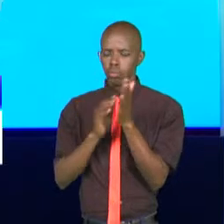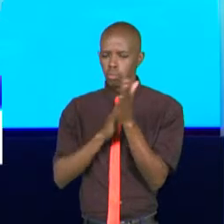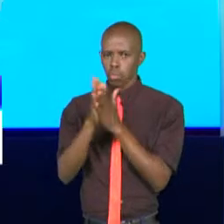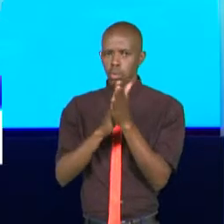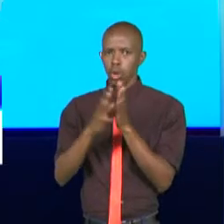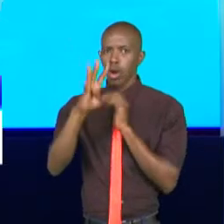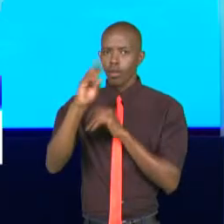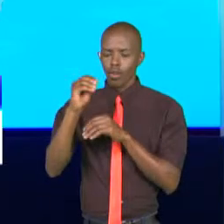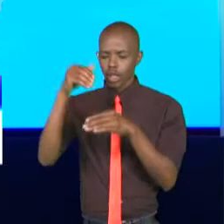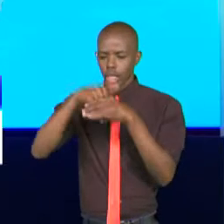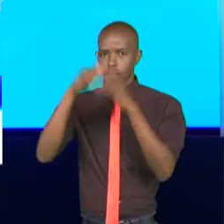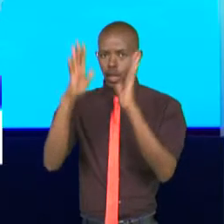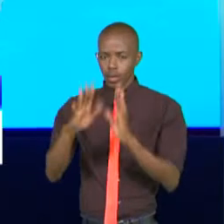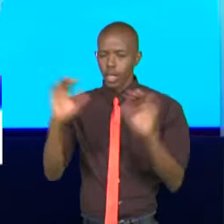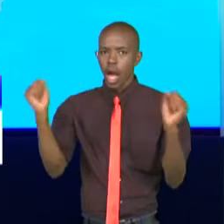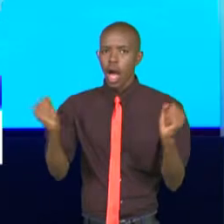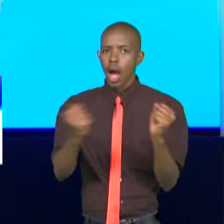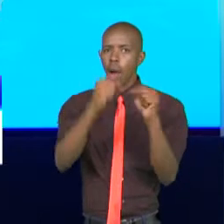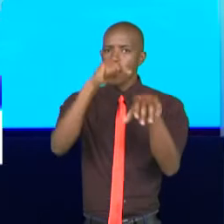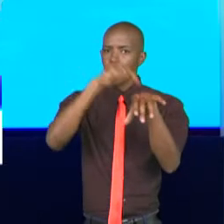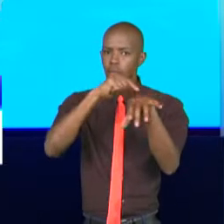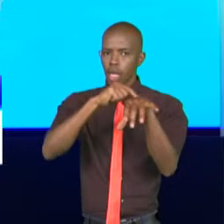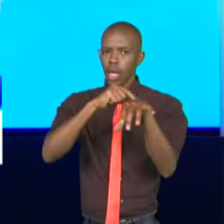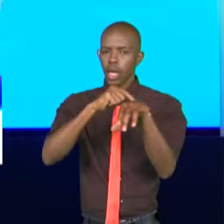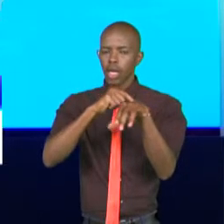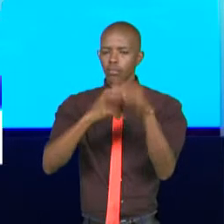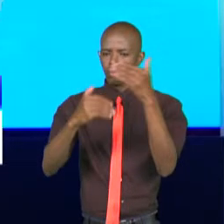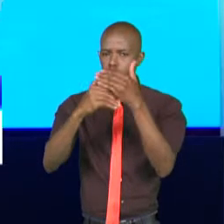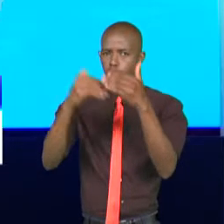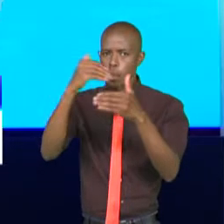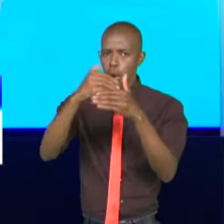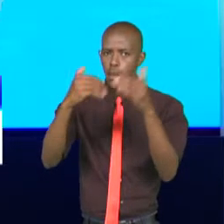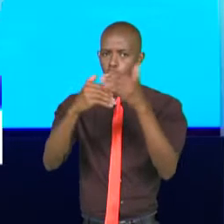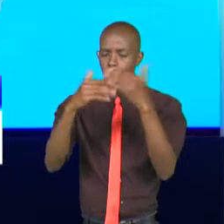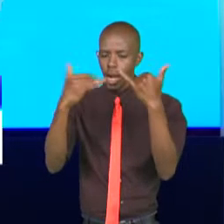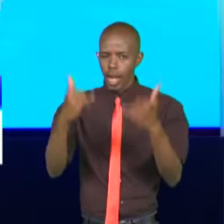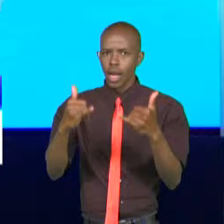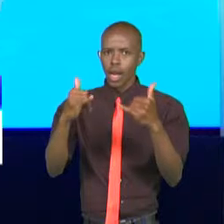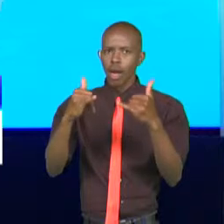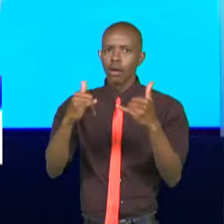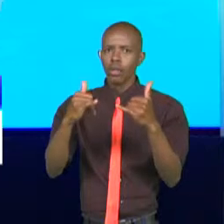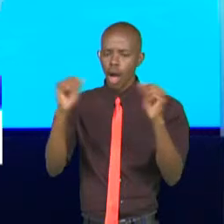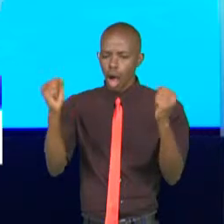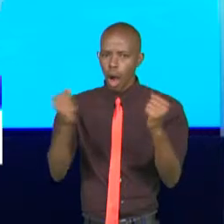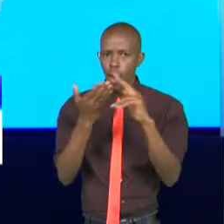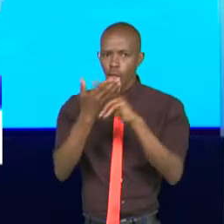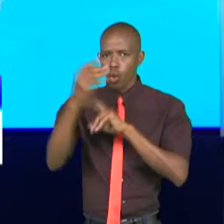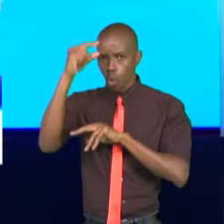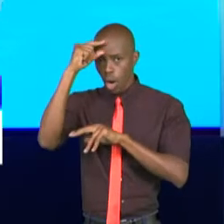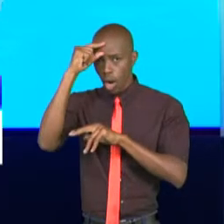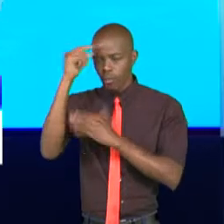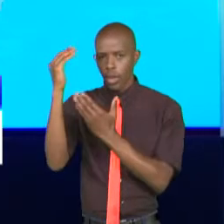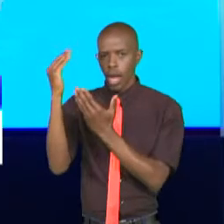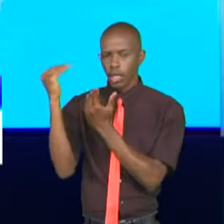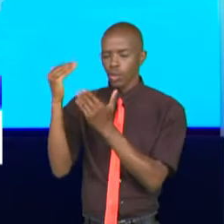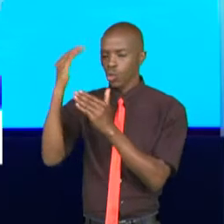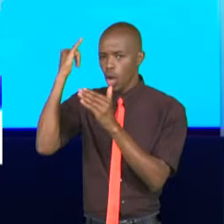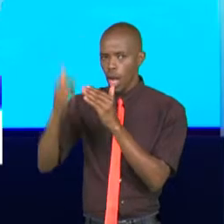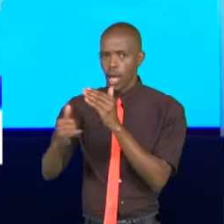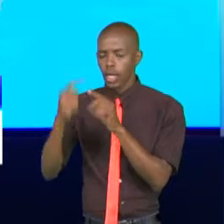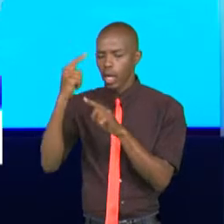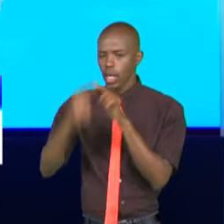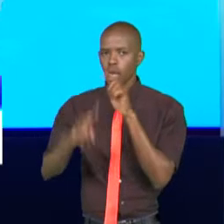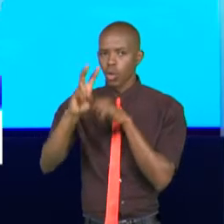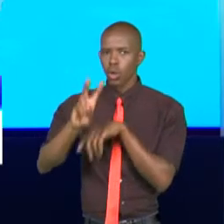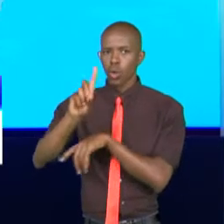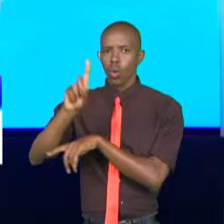by investors. This comes at a time when infrastructure currently being undertaken by the government is set to be completed by end of